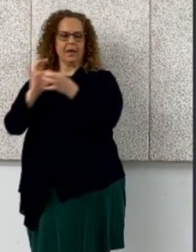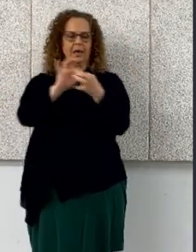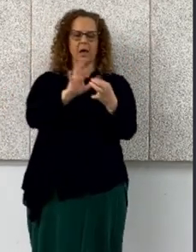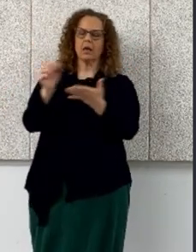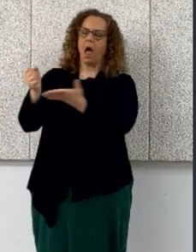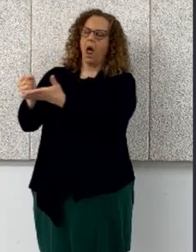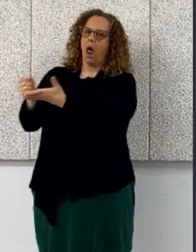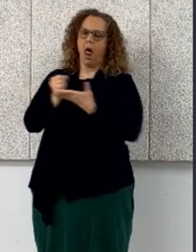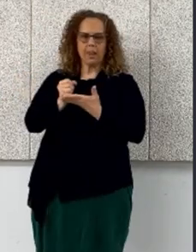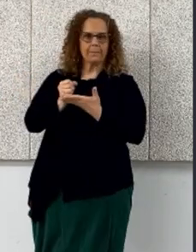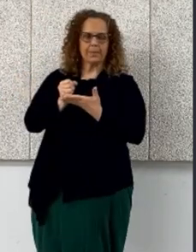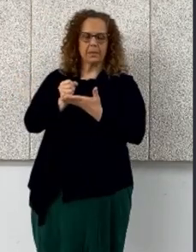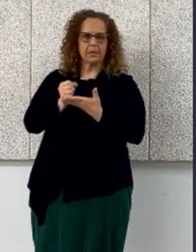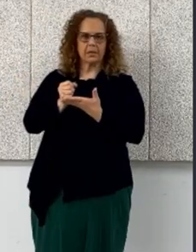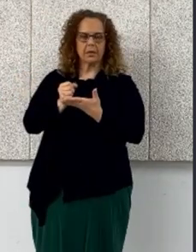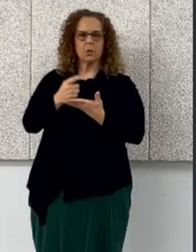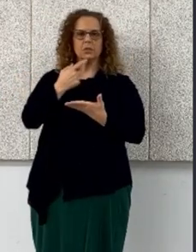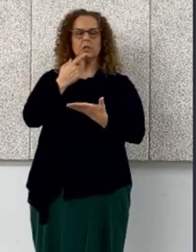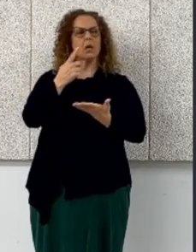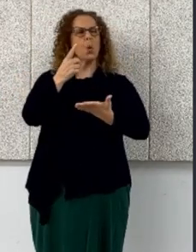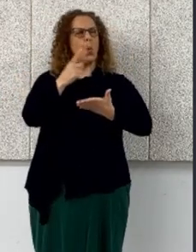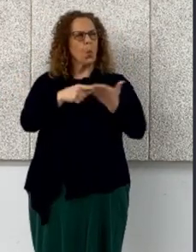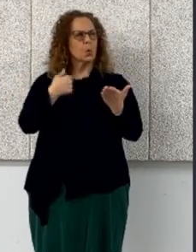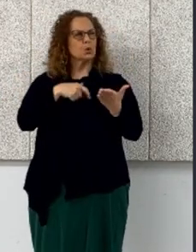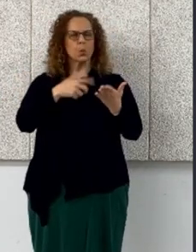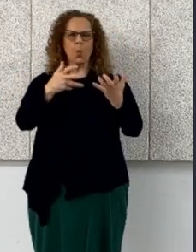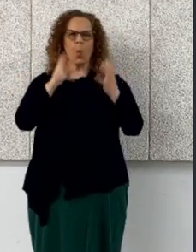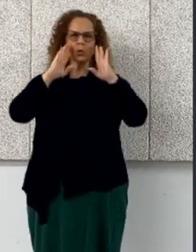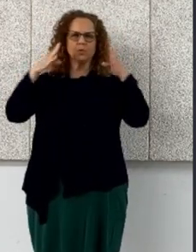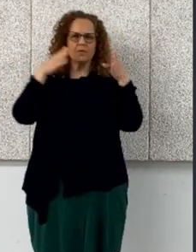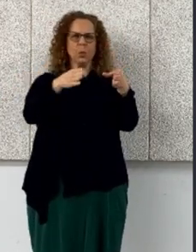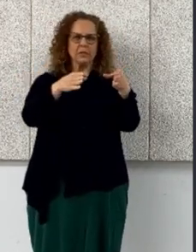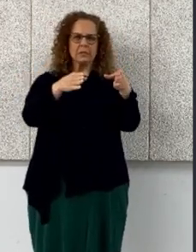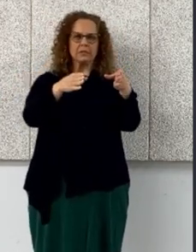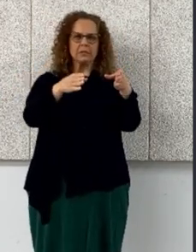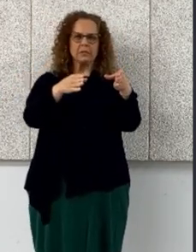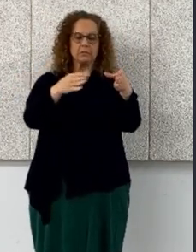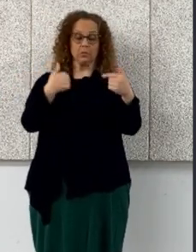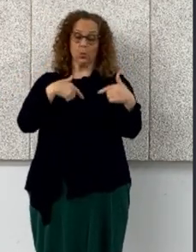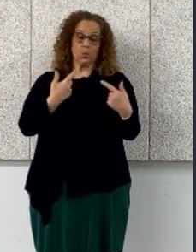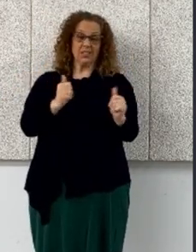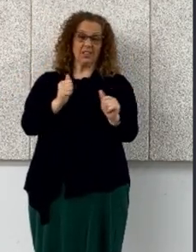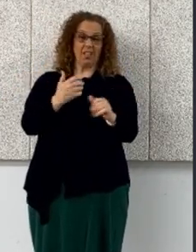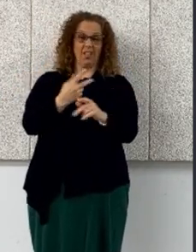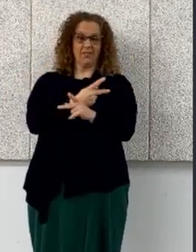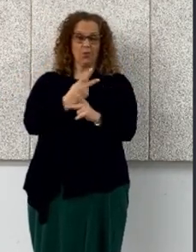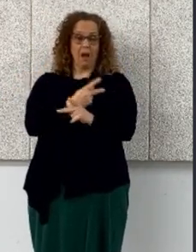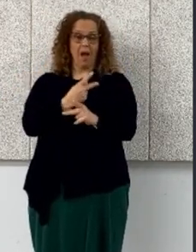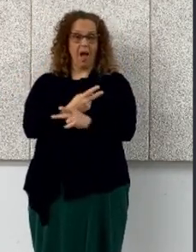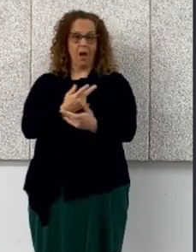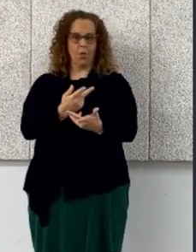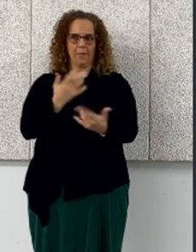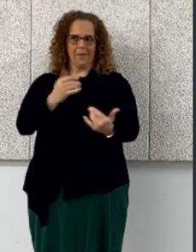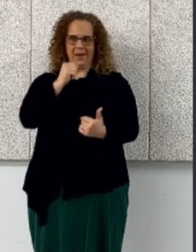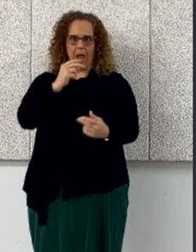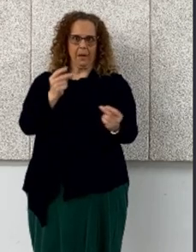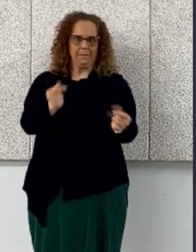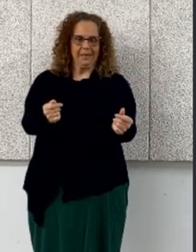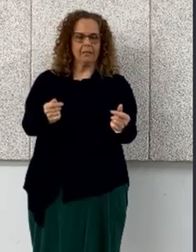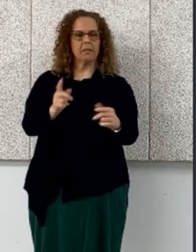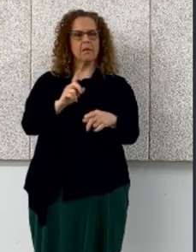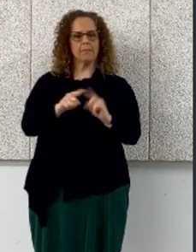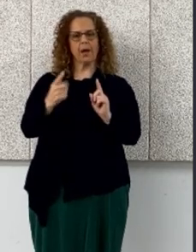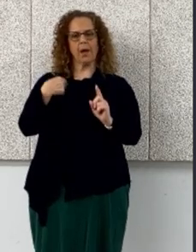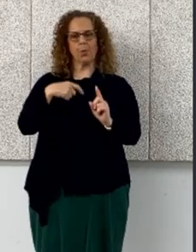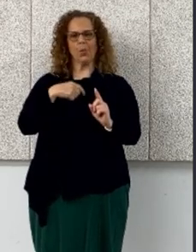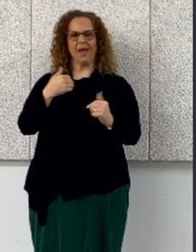know, like, what do you want to focus on? Mm. And we're still figuring that out, you know, maybe not right away, but I do have a bias